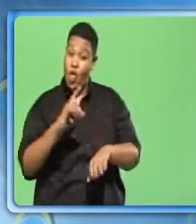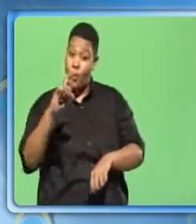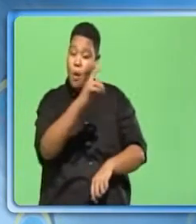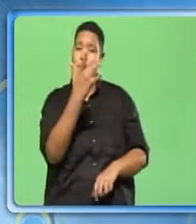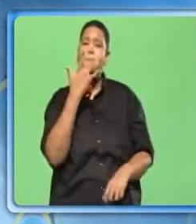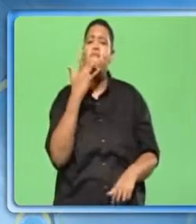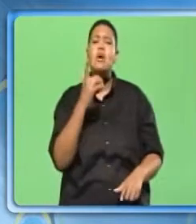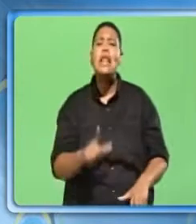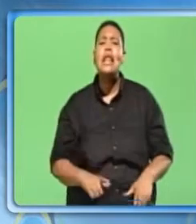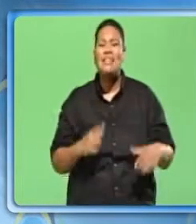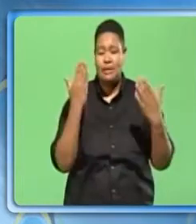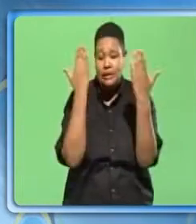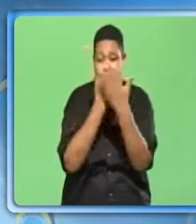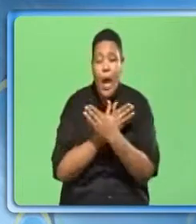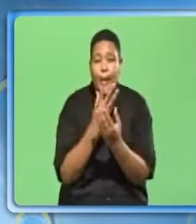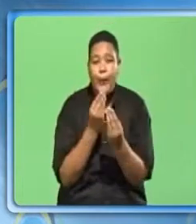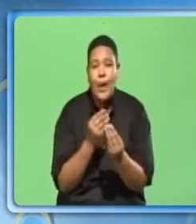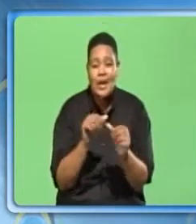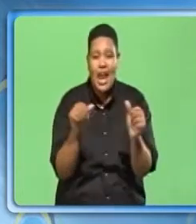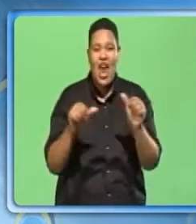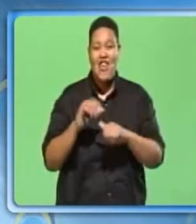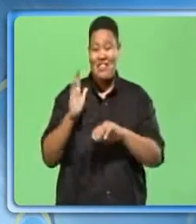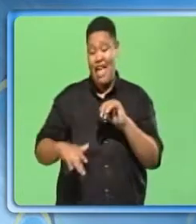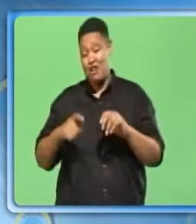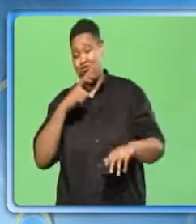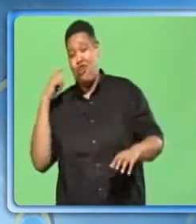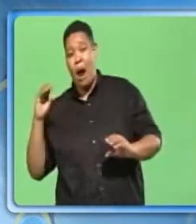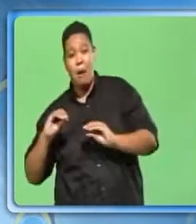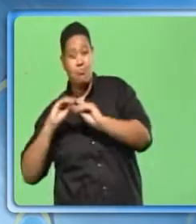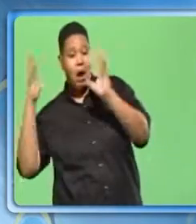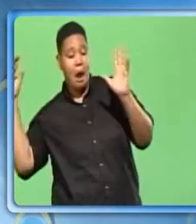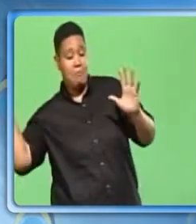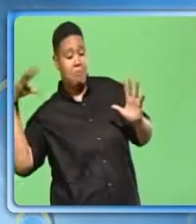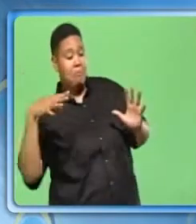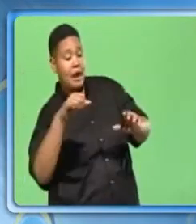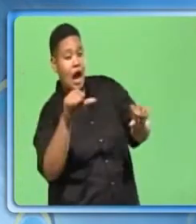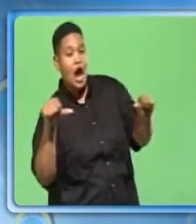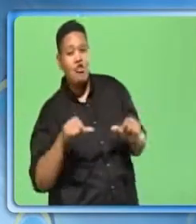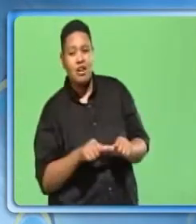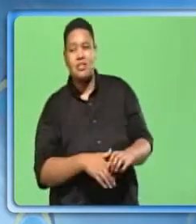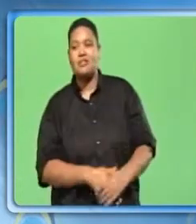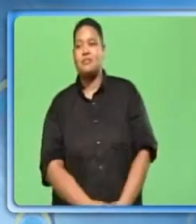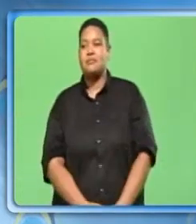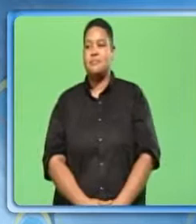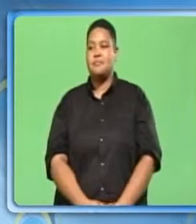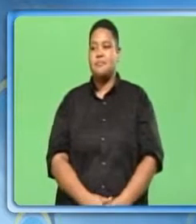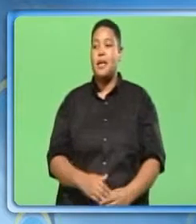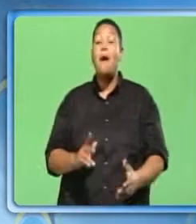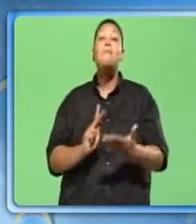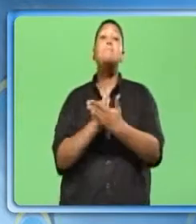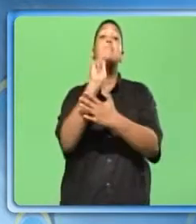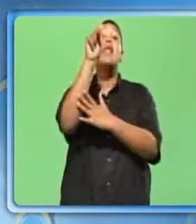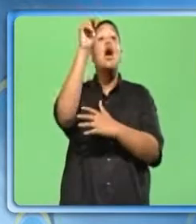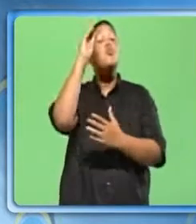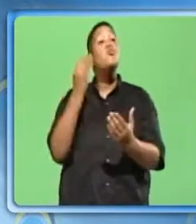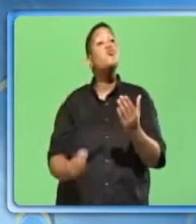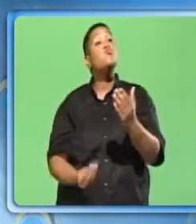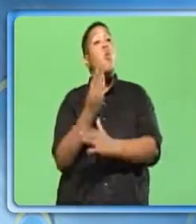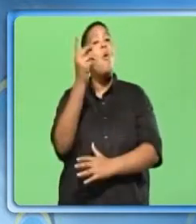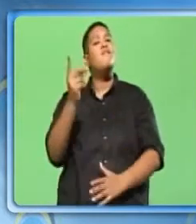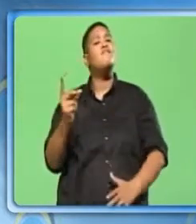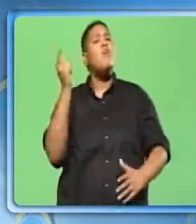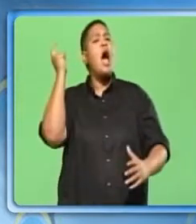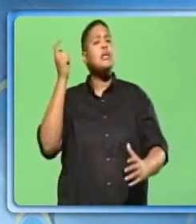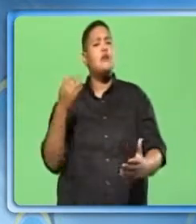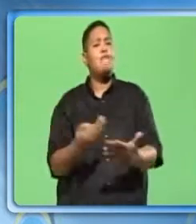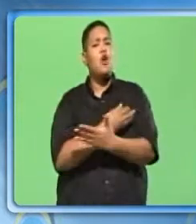prefer to live in dark, moist areas than in dry, brightly lit areas. Plants will grow faster in fresh